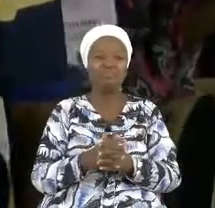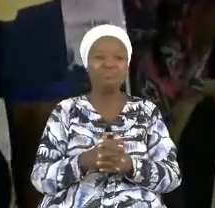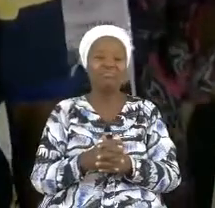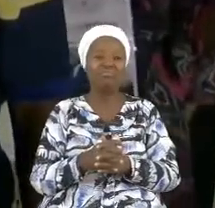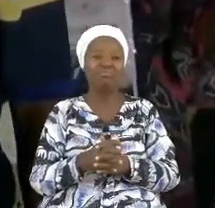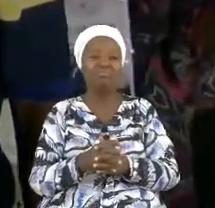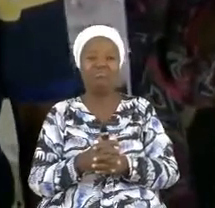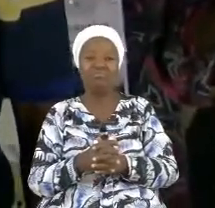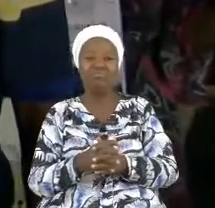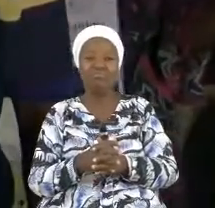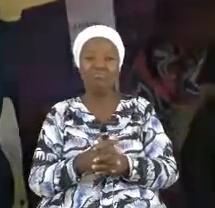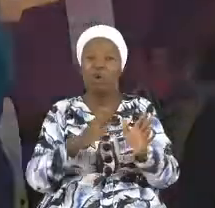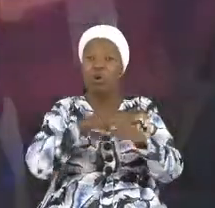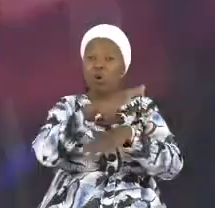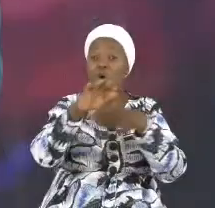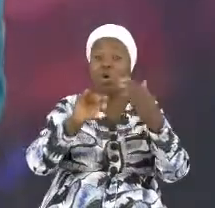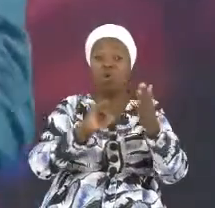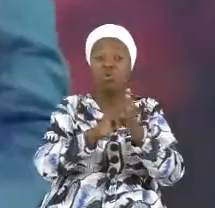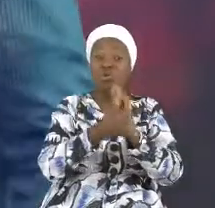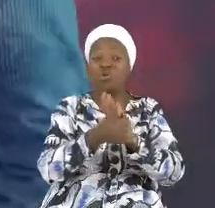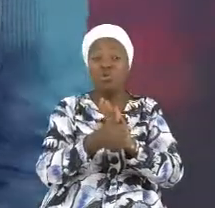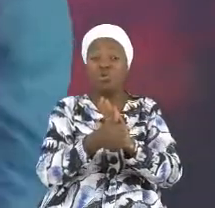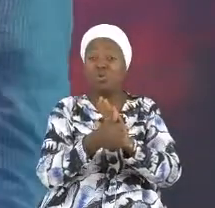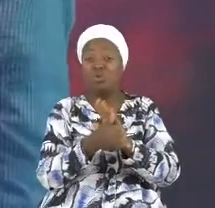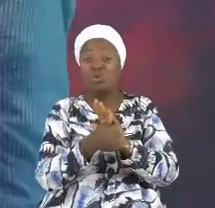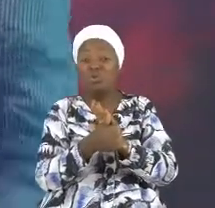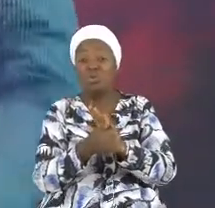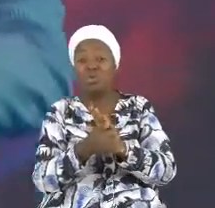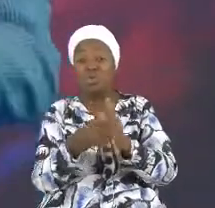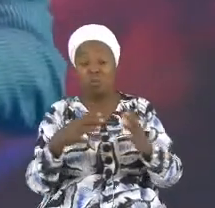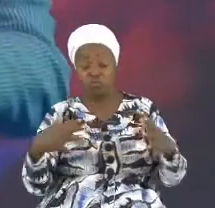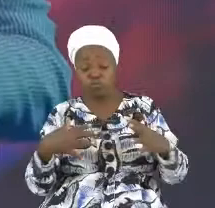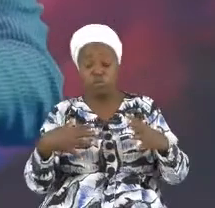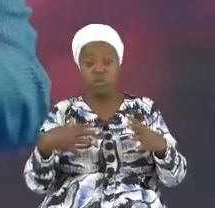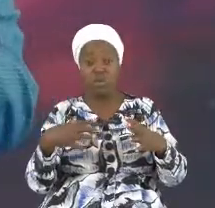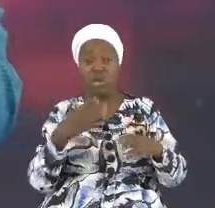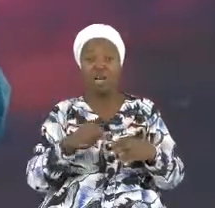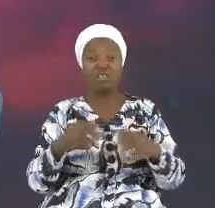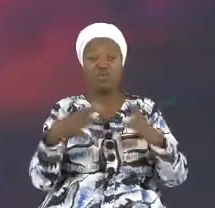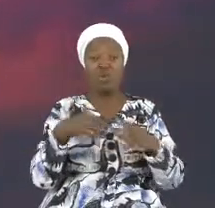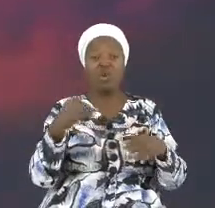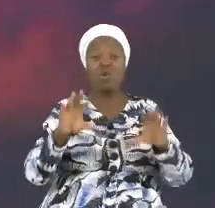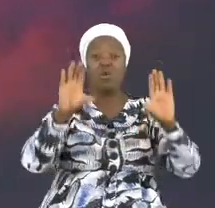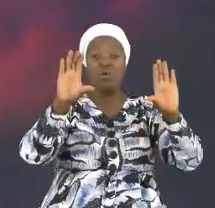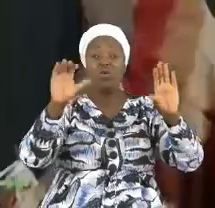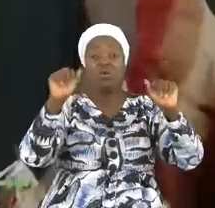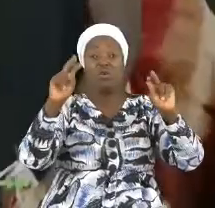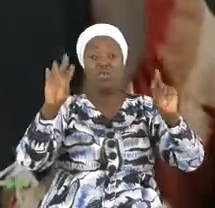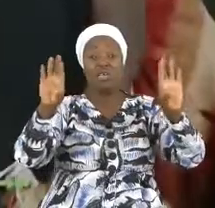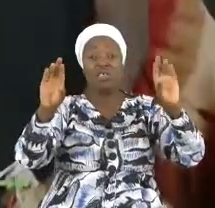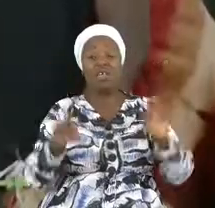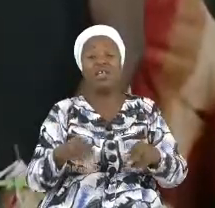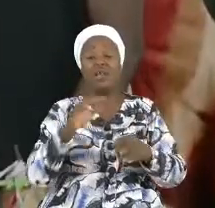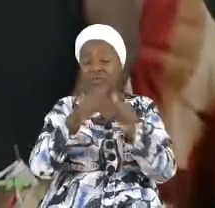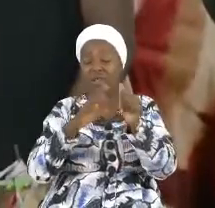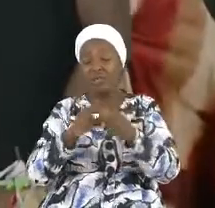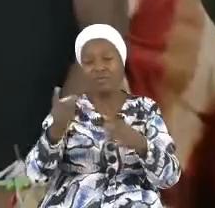All those pains and the swelling of cancer, everything will vanish away.